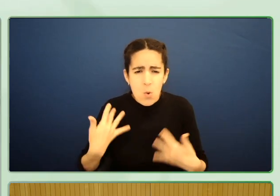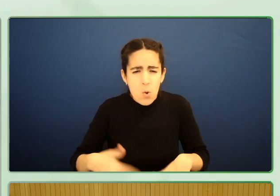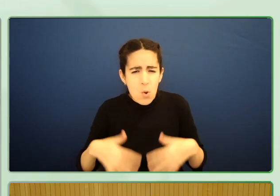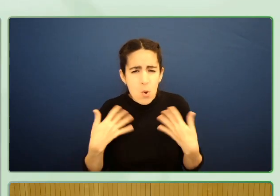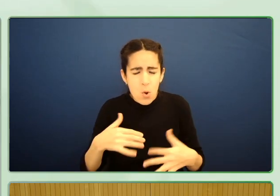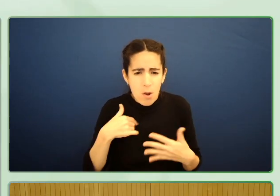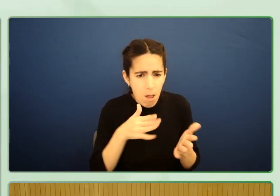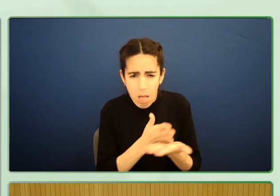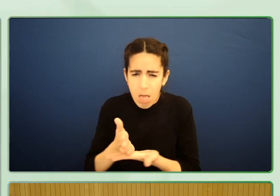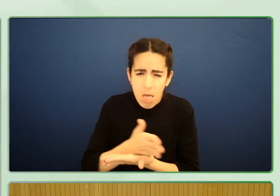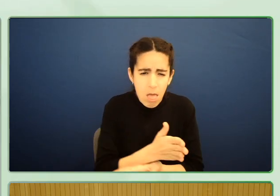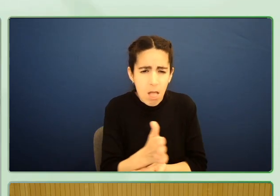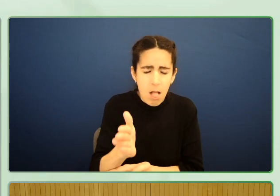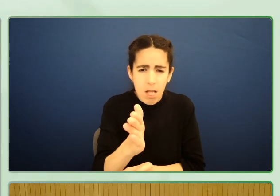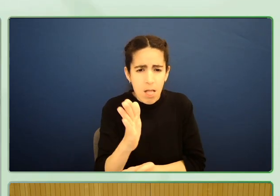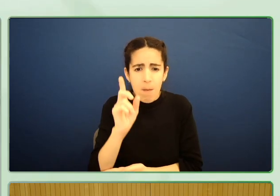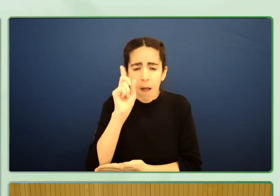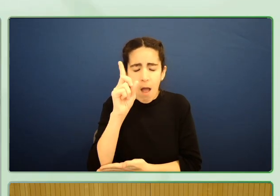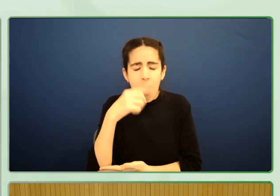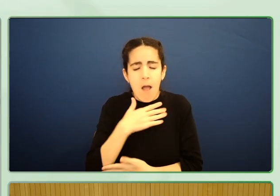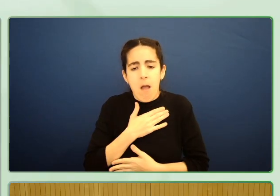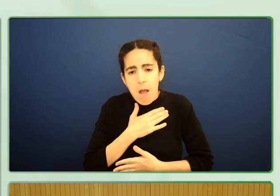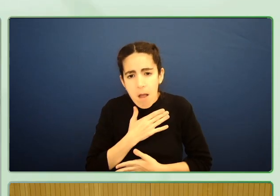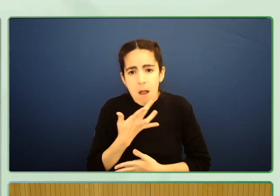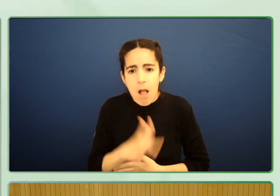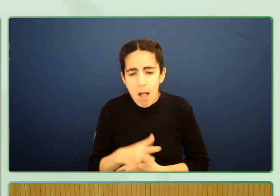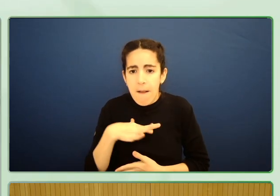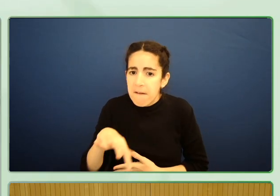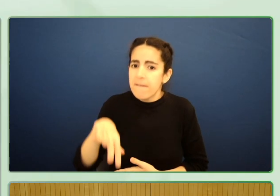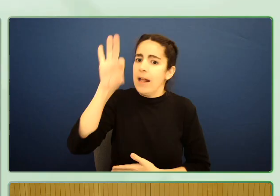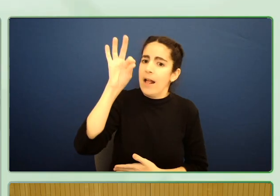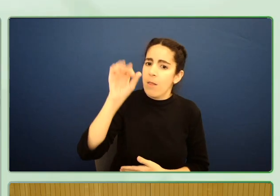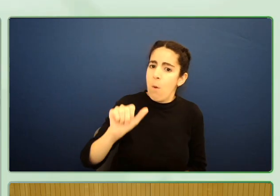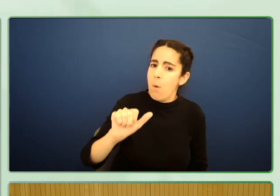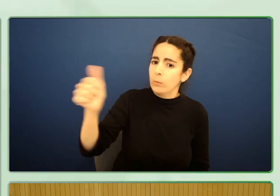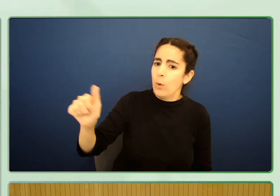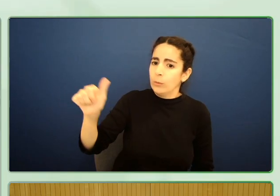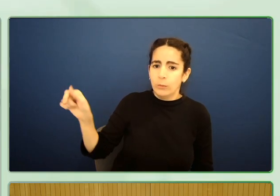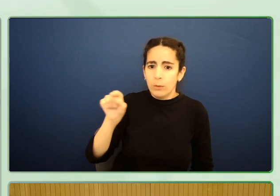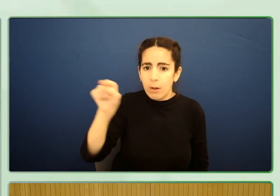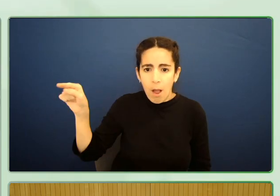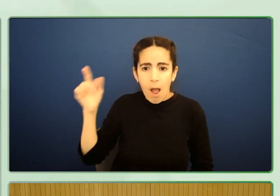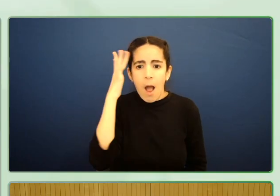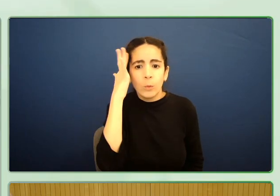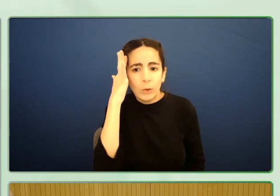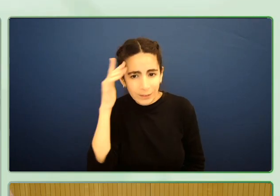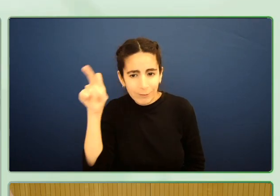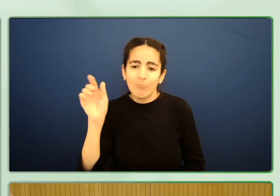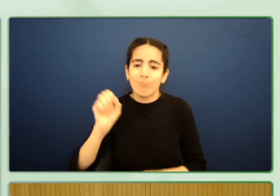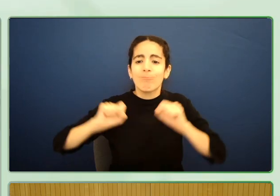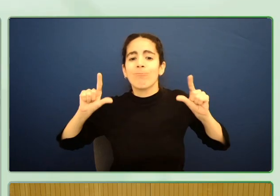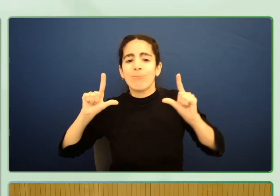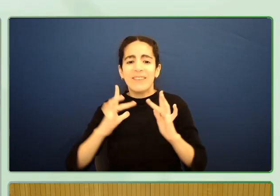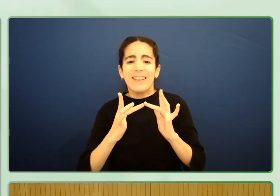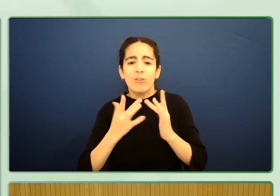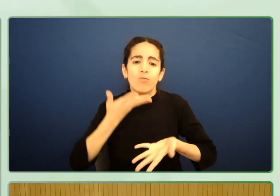Fortunately, I found a lot of other autistic adults speaking on the internet and talking about how their life didn't end when